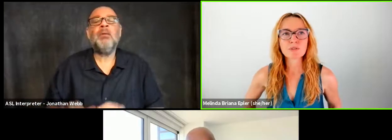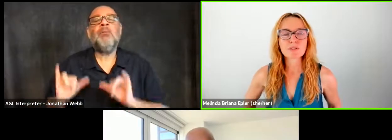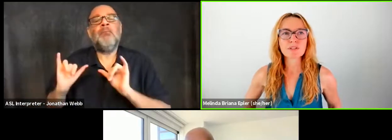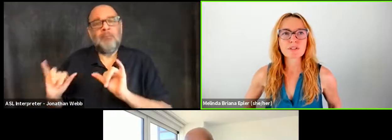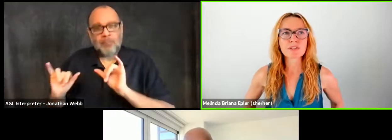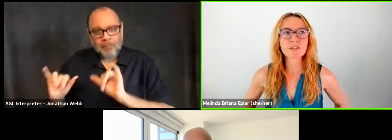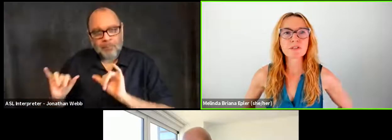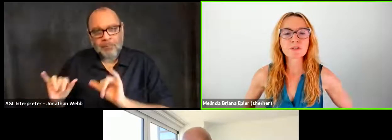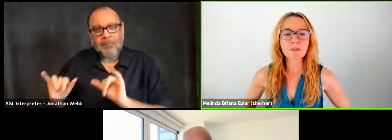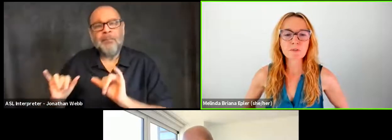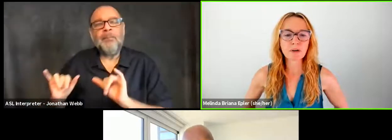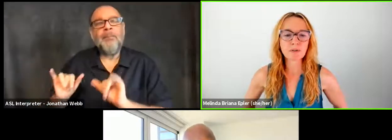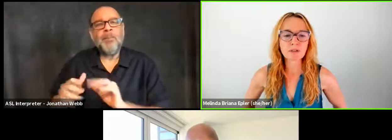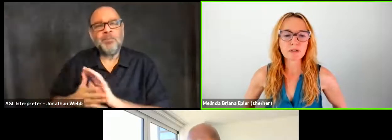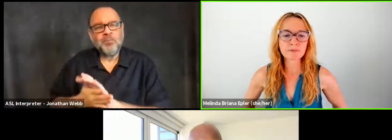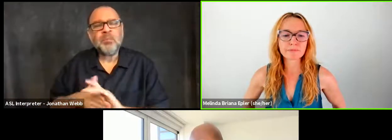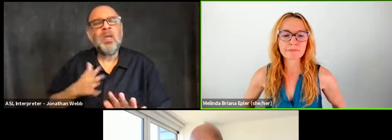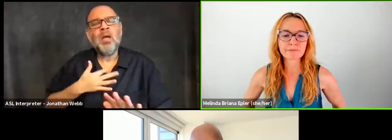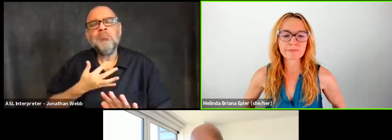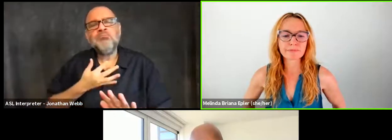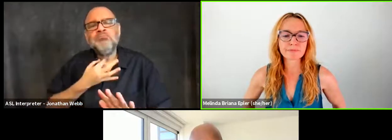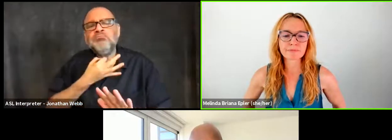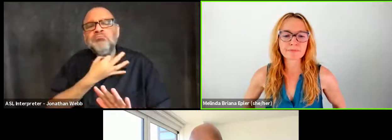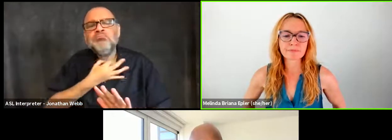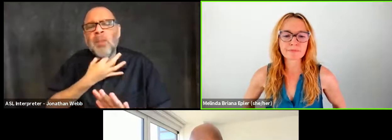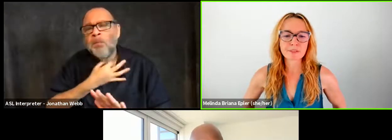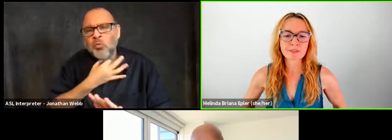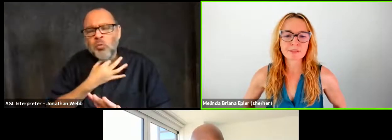can you just say a little bit about,